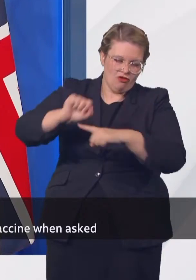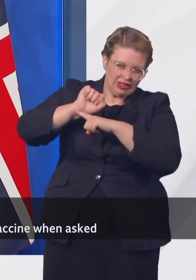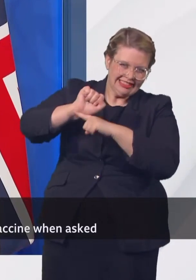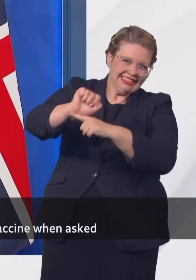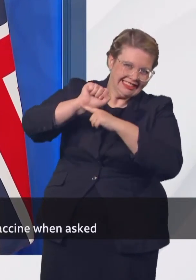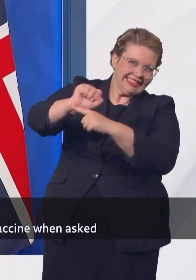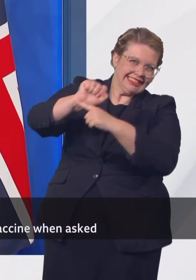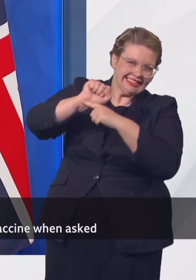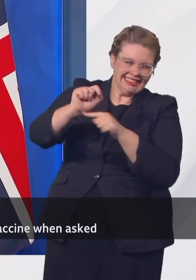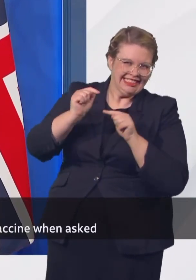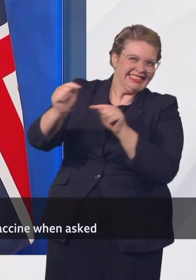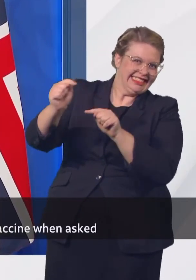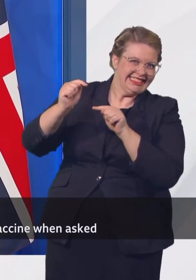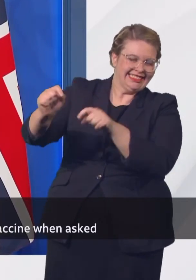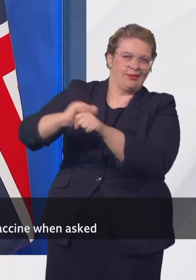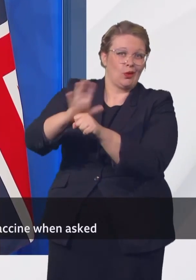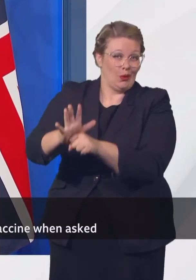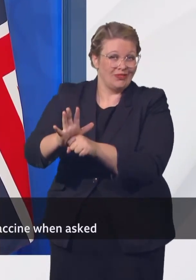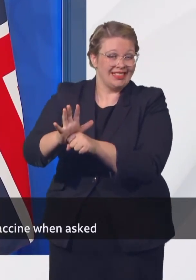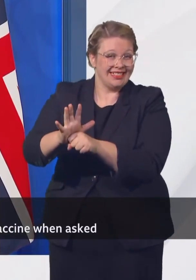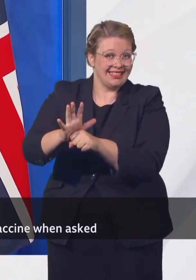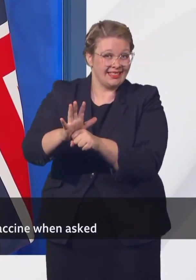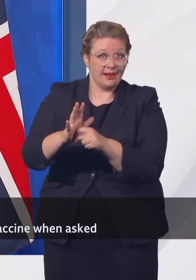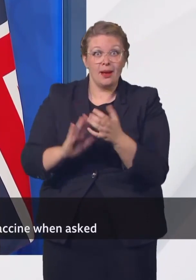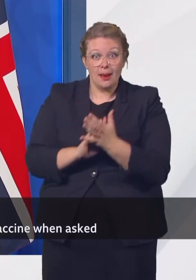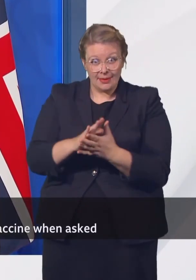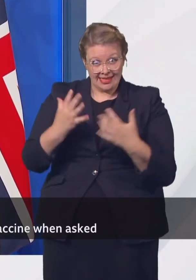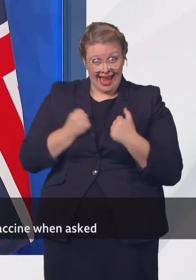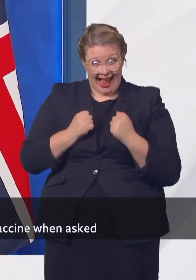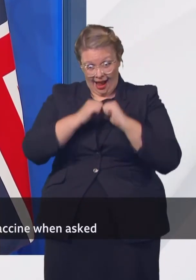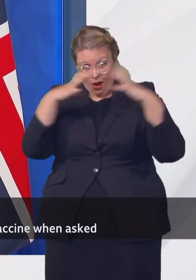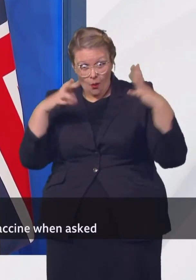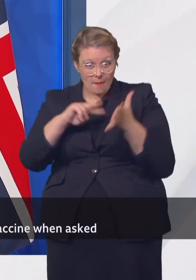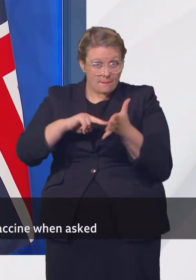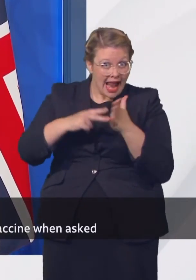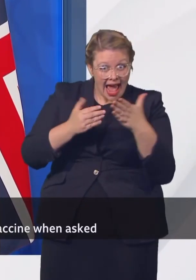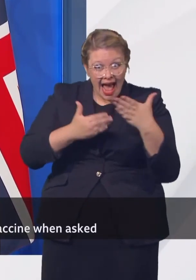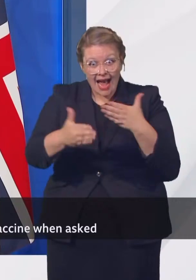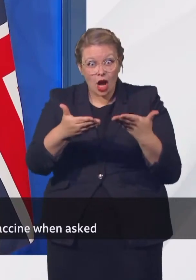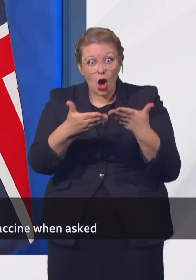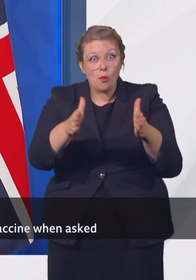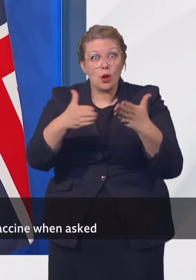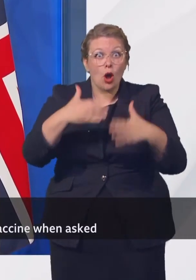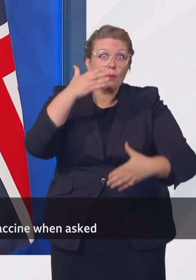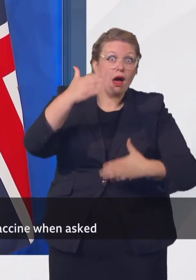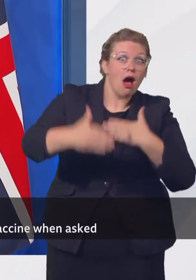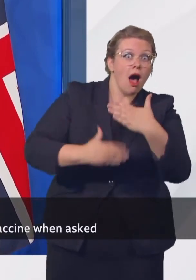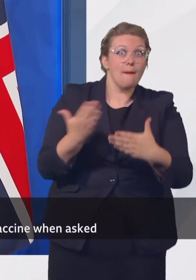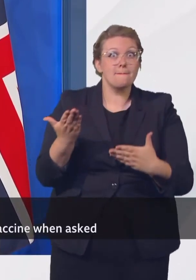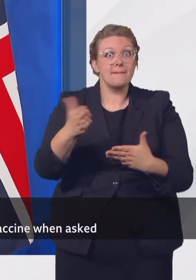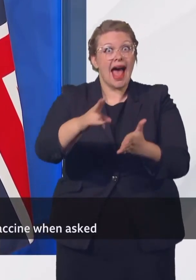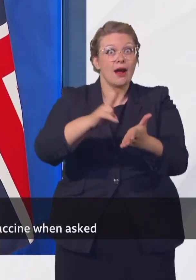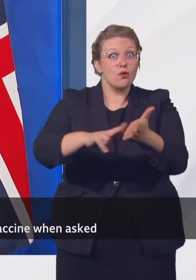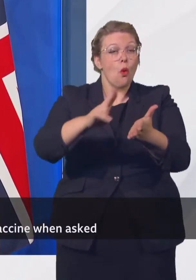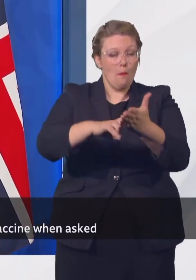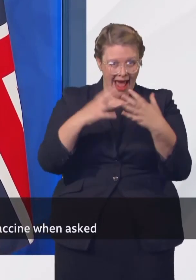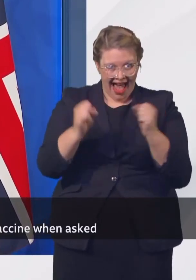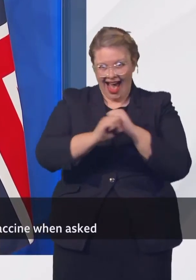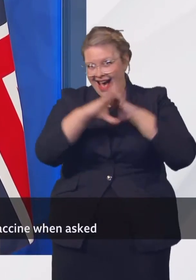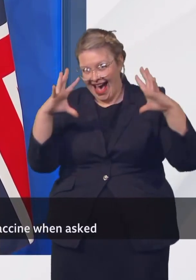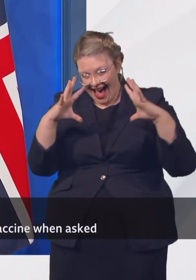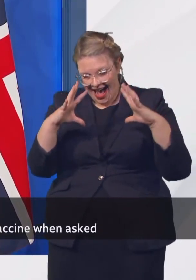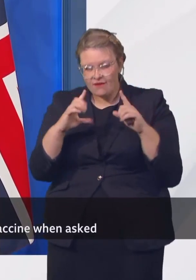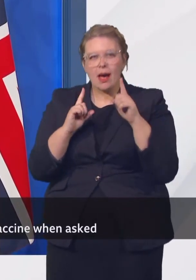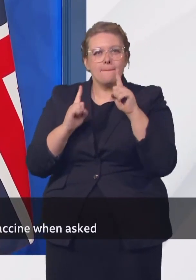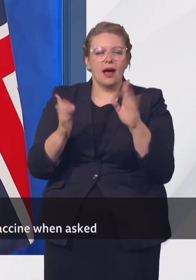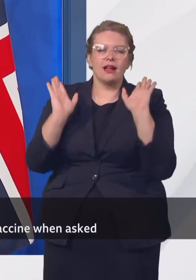this crisis, but this is no time for complacency, it's a time for caution. So